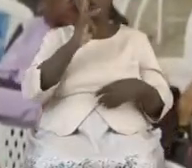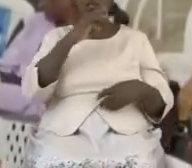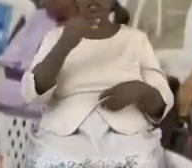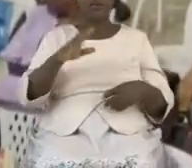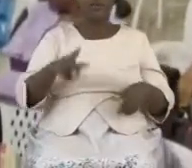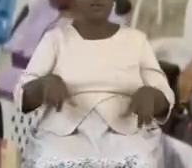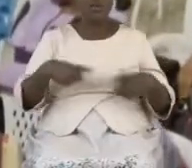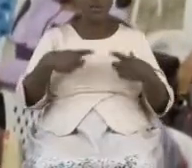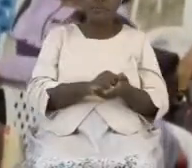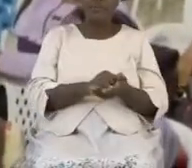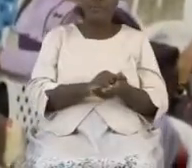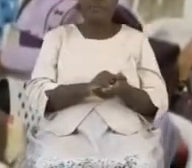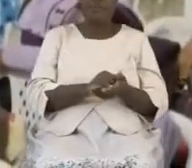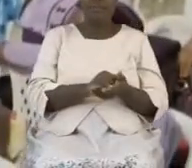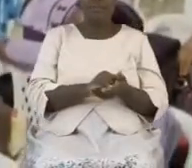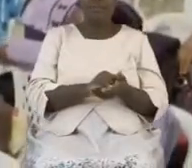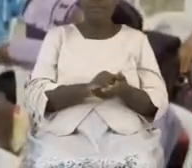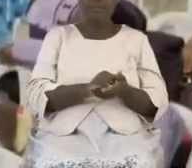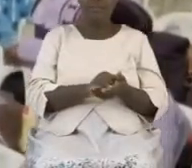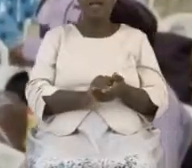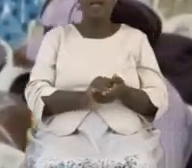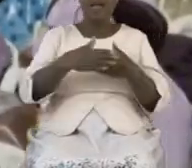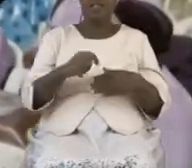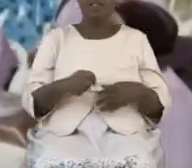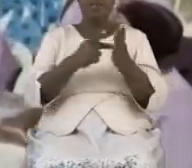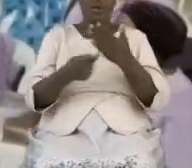retreat, our lives will be renewed,